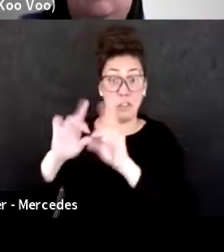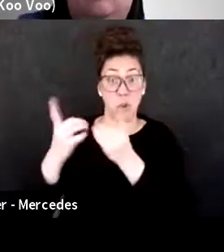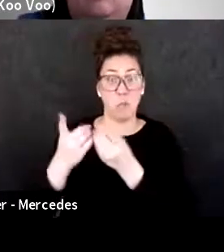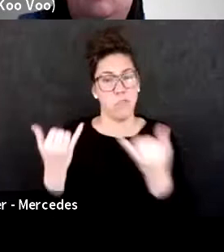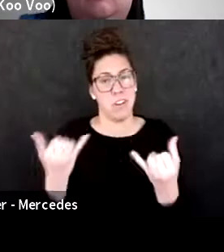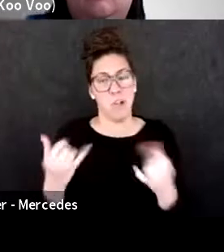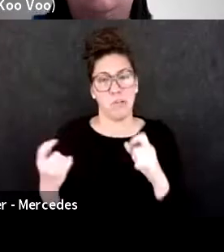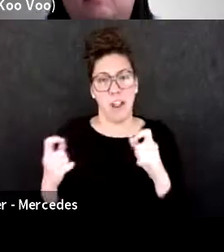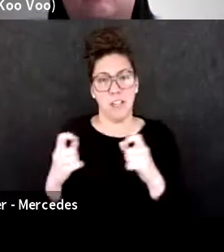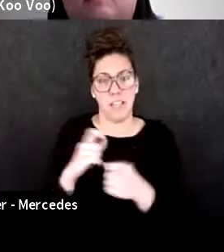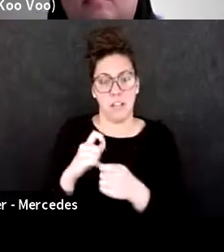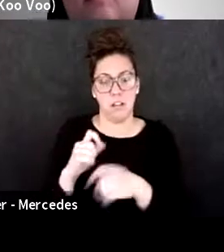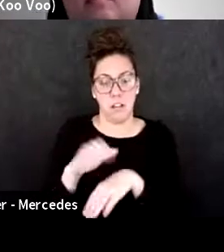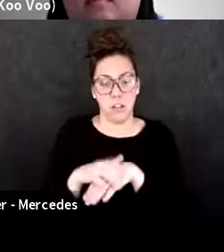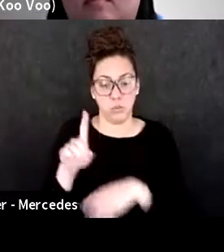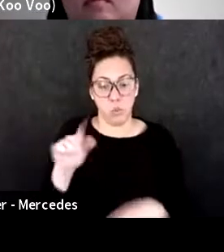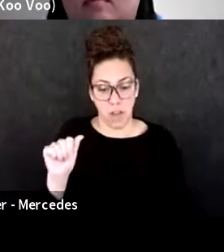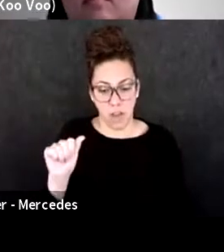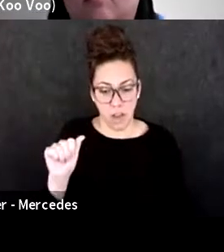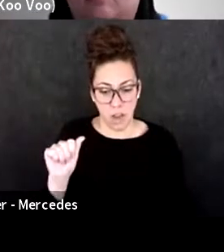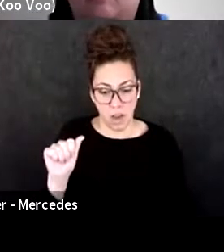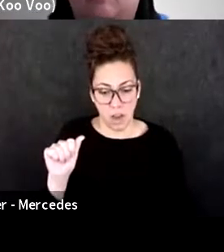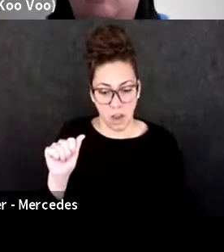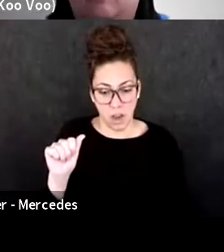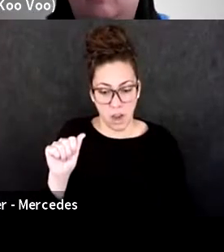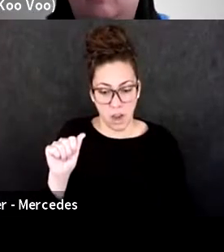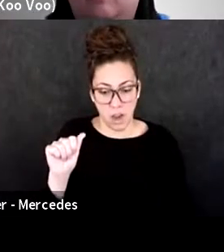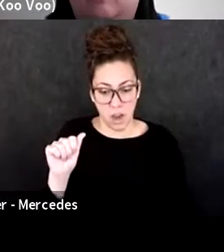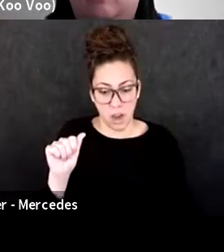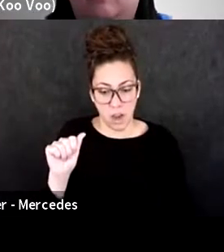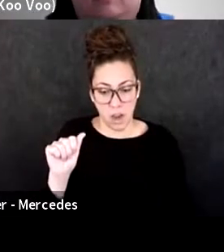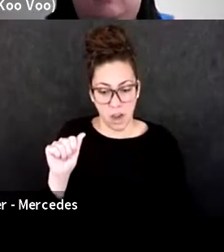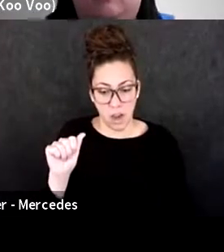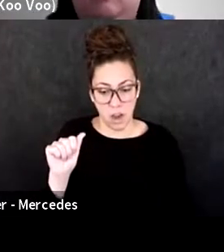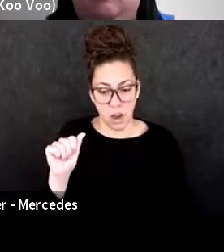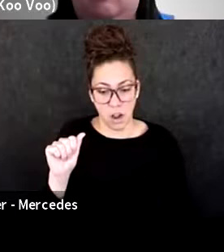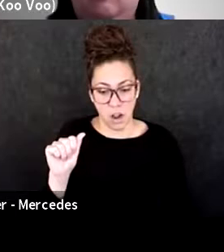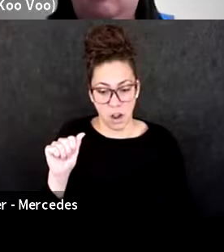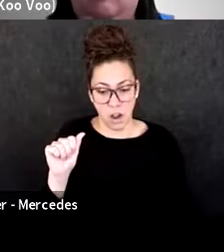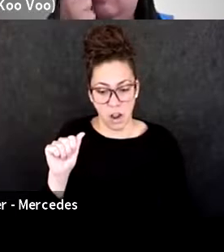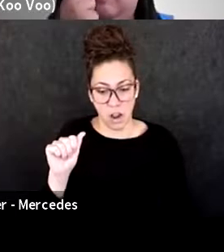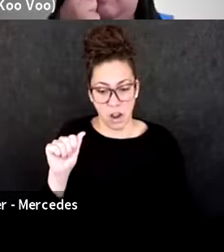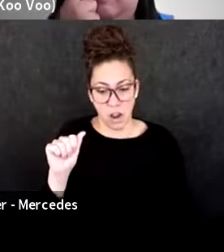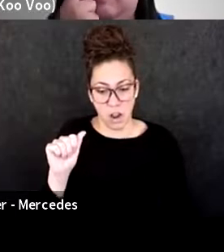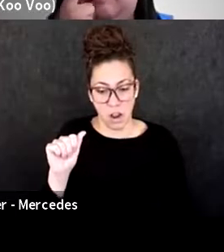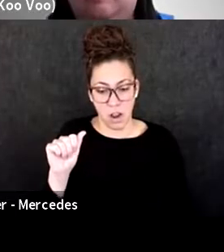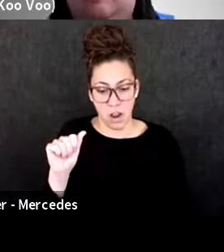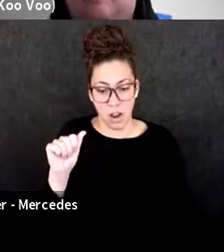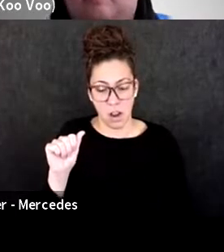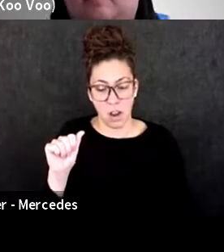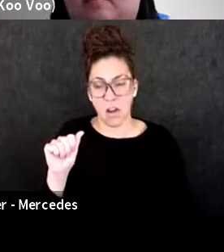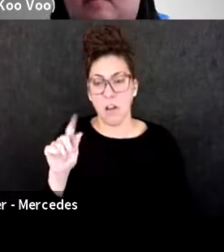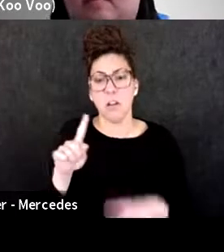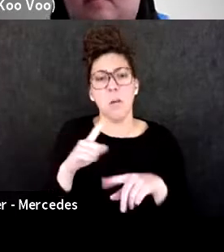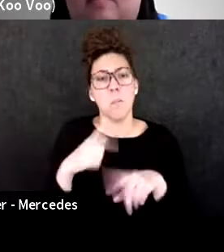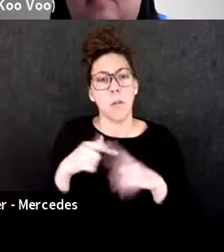revising our English 1A course outline. I'm not on the committee, but I did receive the draft,